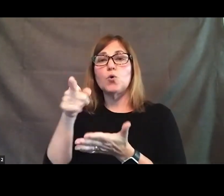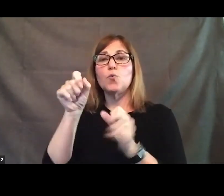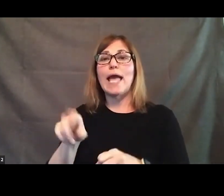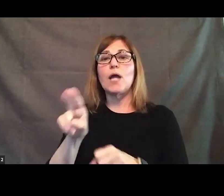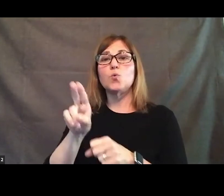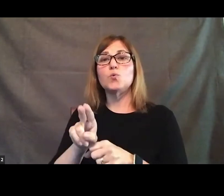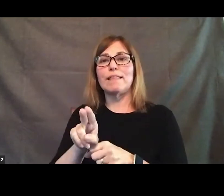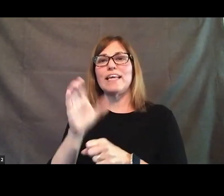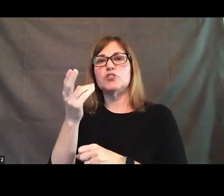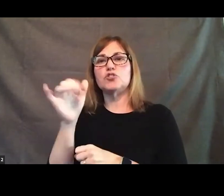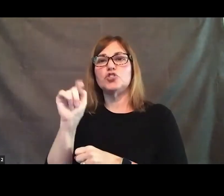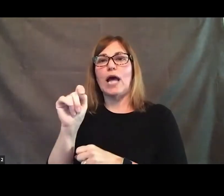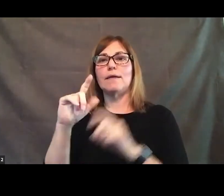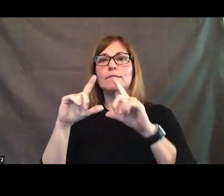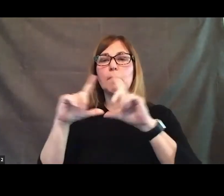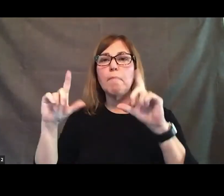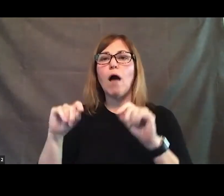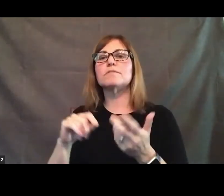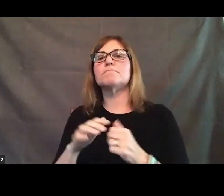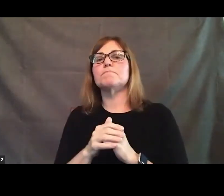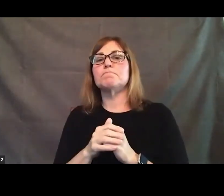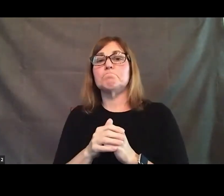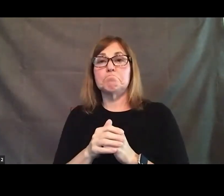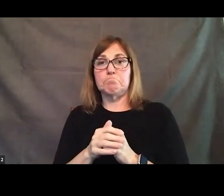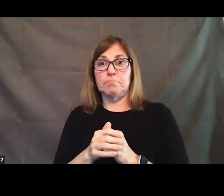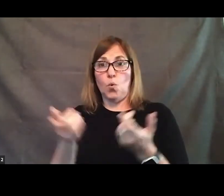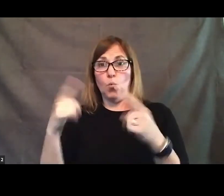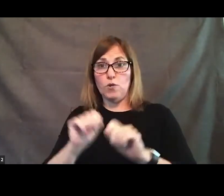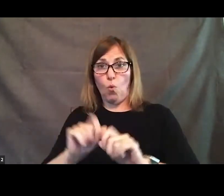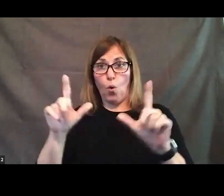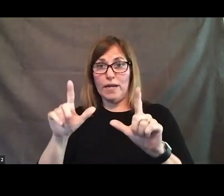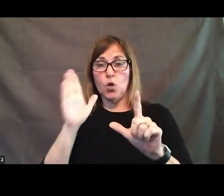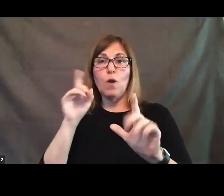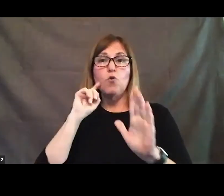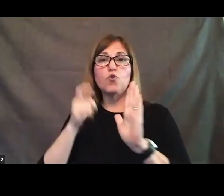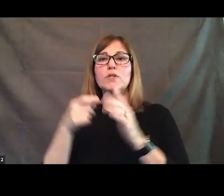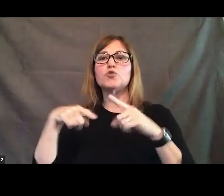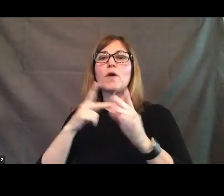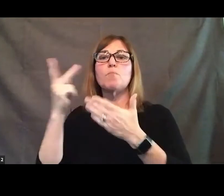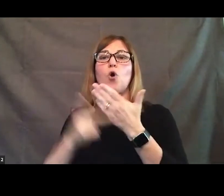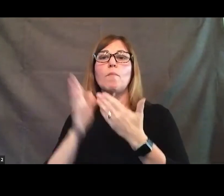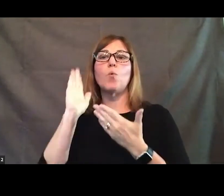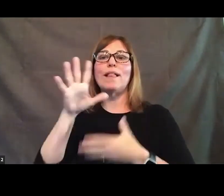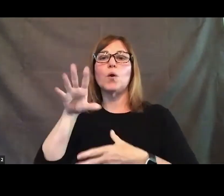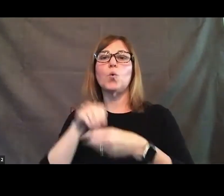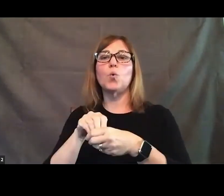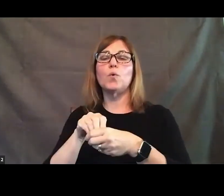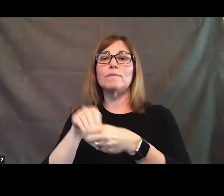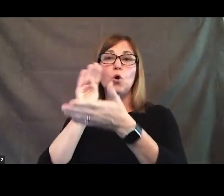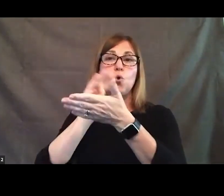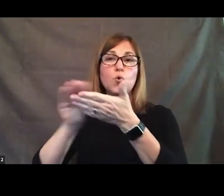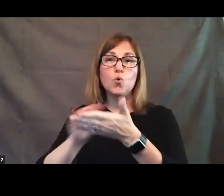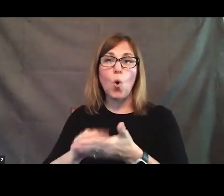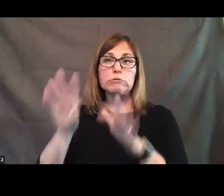box. And if you want to open that, you'll notice that throughout the program, we'll be including notes and a range of